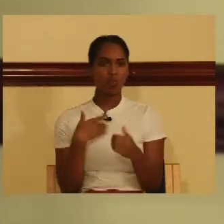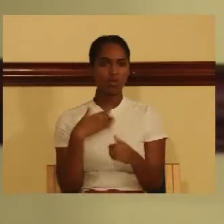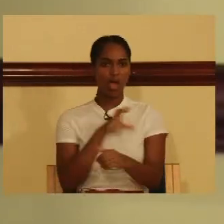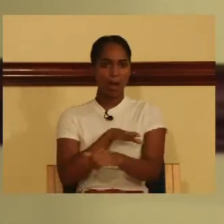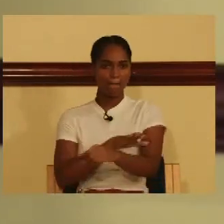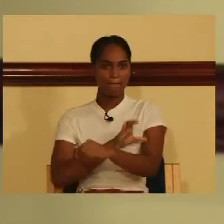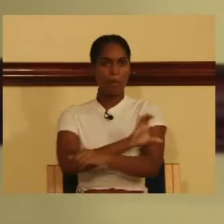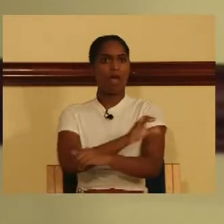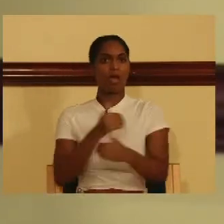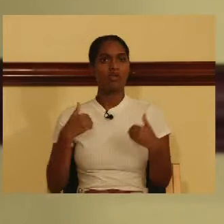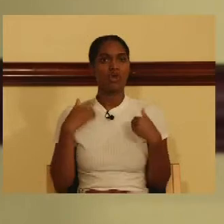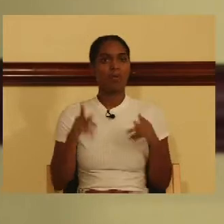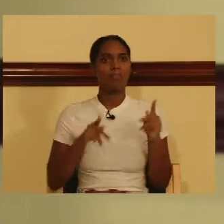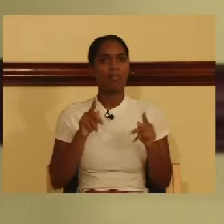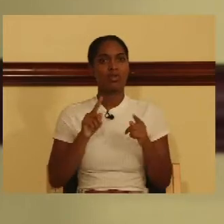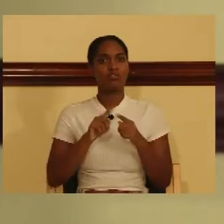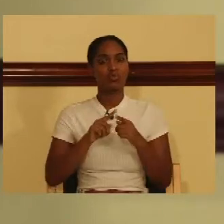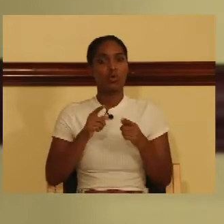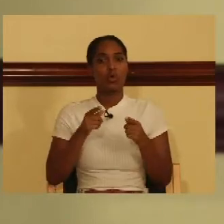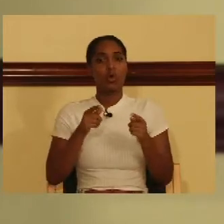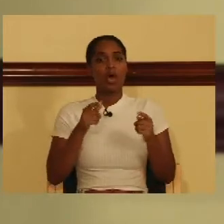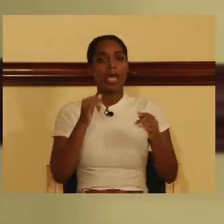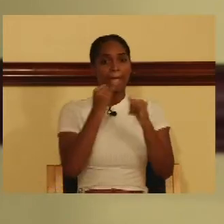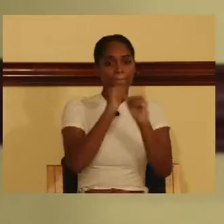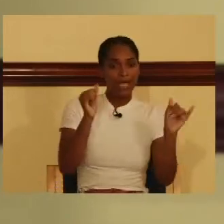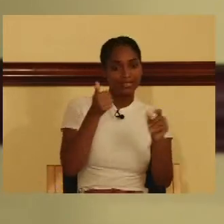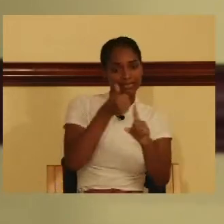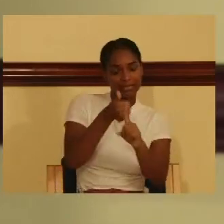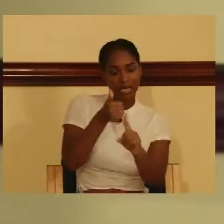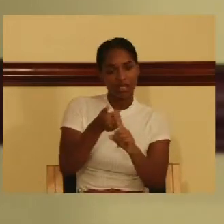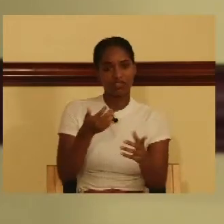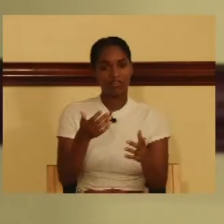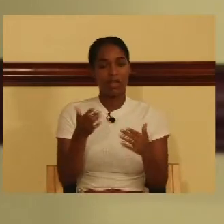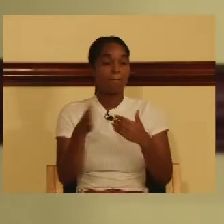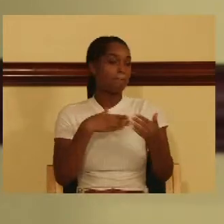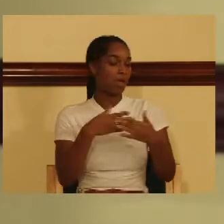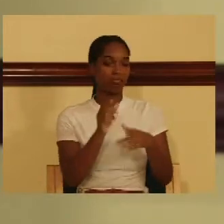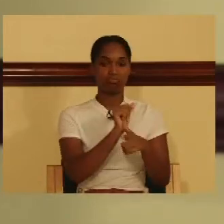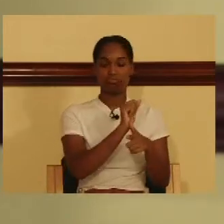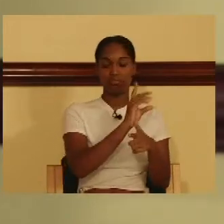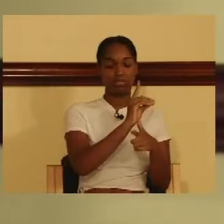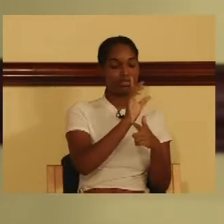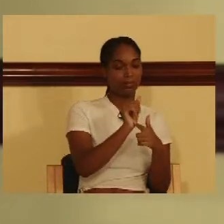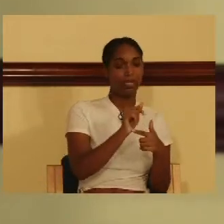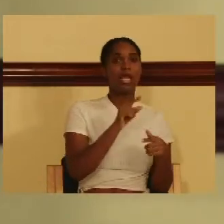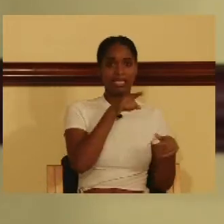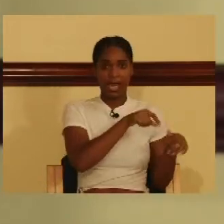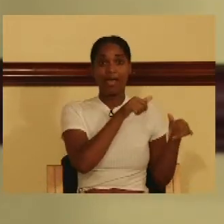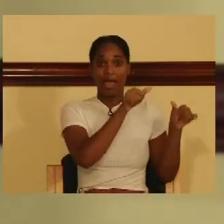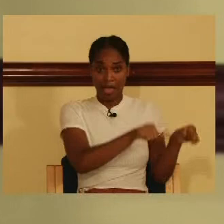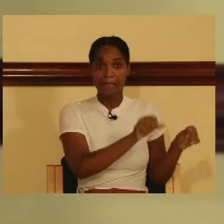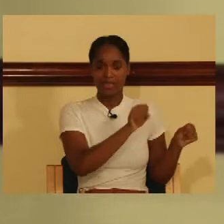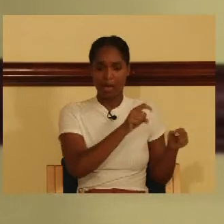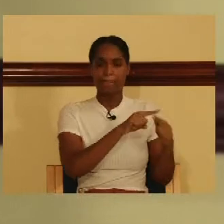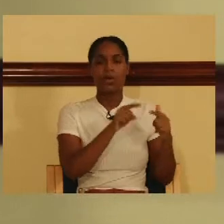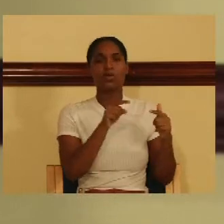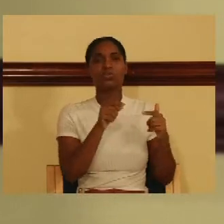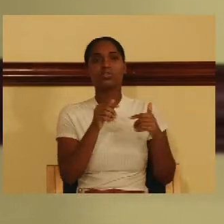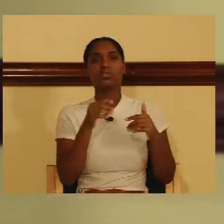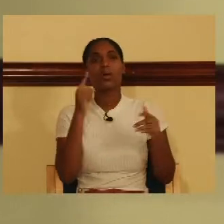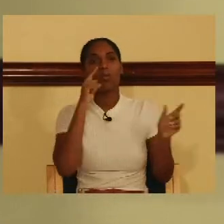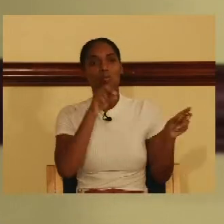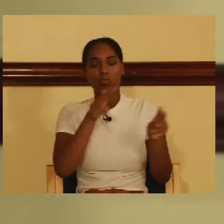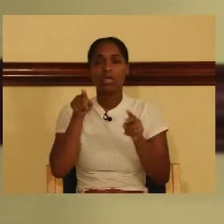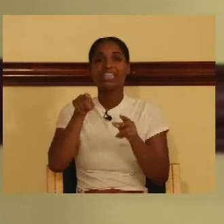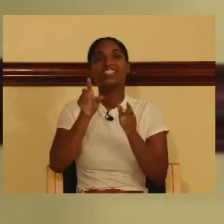young people to also be able to fend for themselves despite having a disability? Of course, they are well able. Now, at this time, I'll turn your attention to